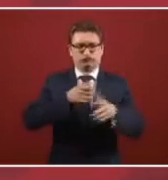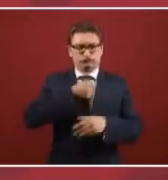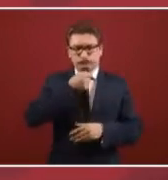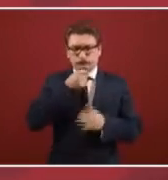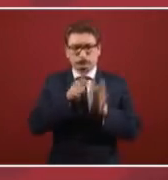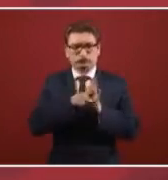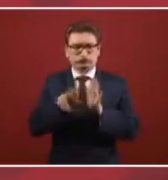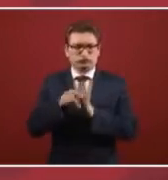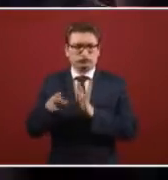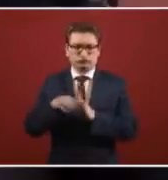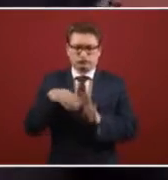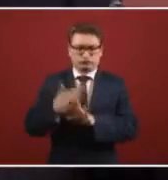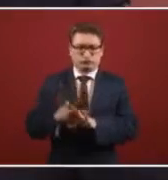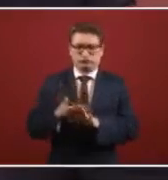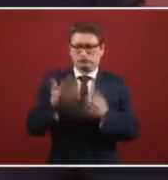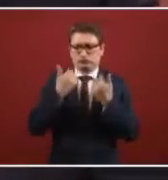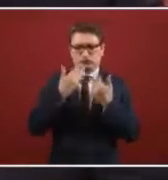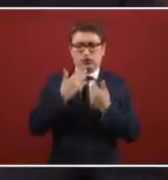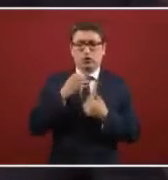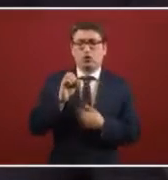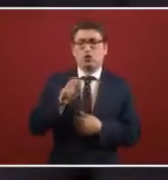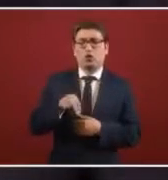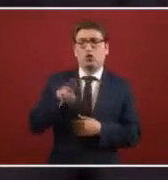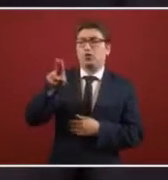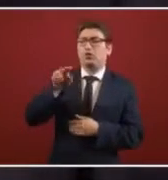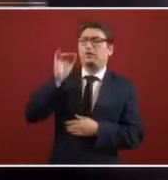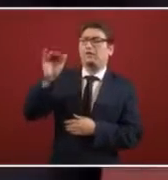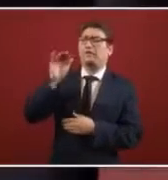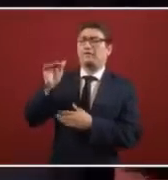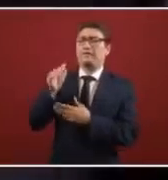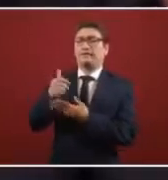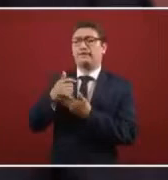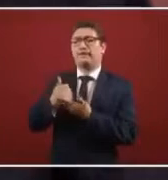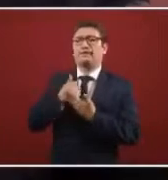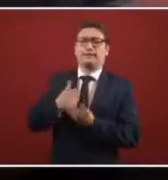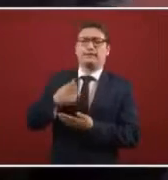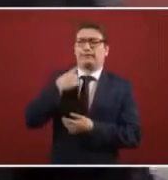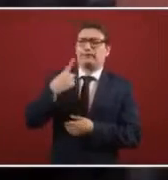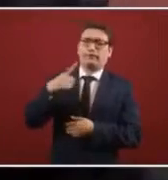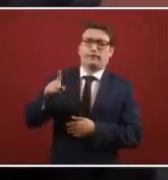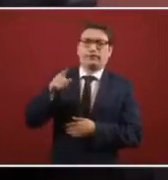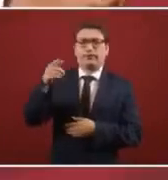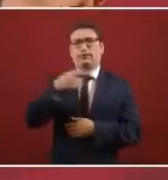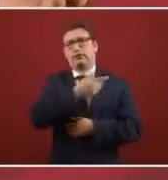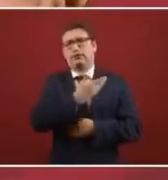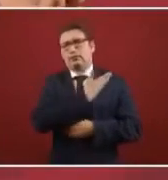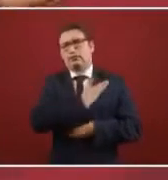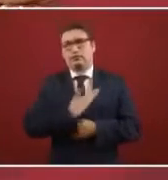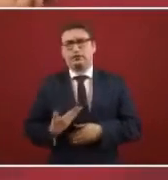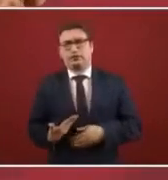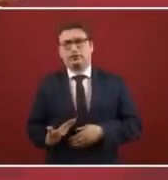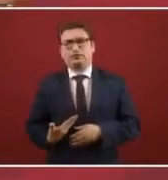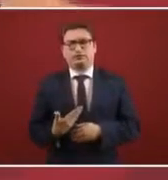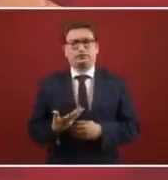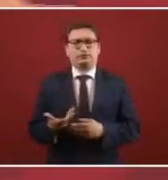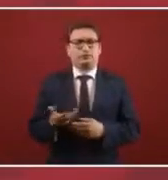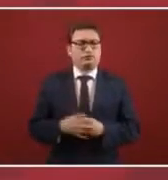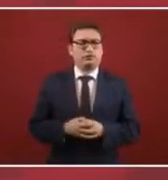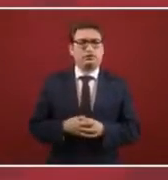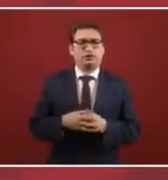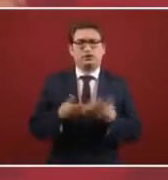of the press. No es acudir a la ONU. It's not to shake off the ONU. El presidente